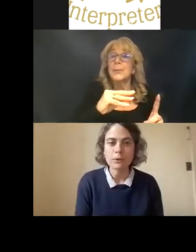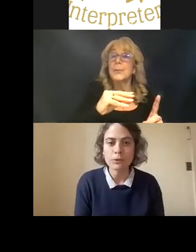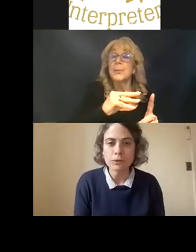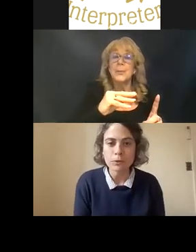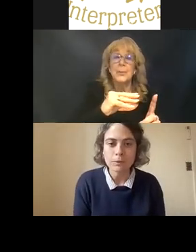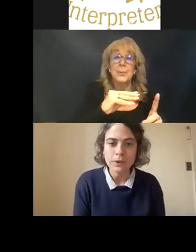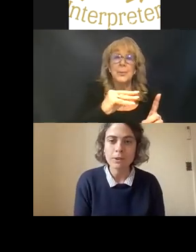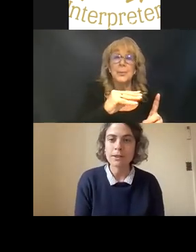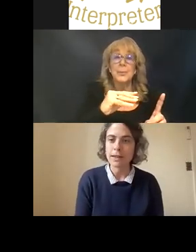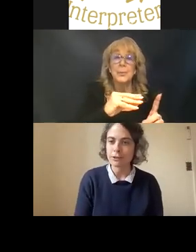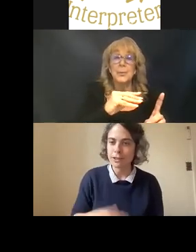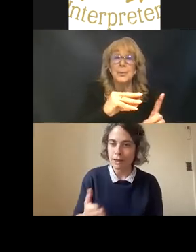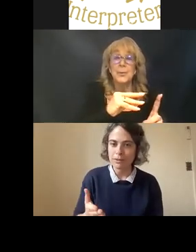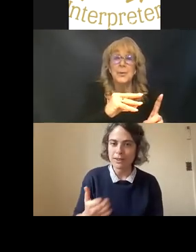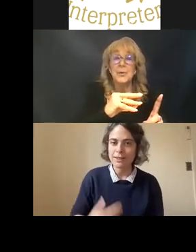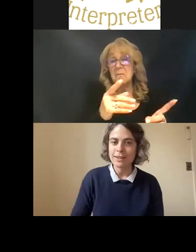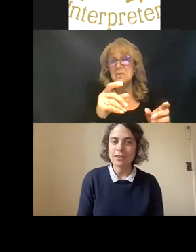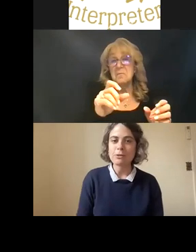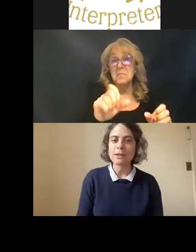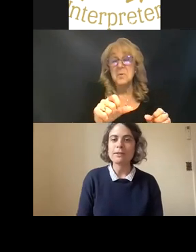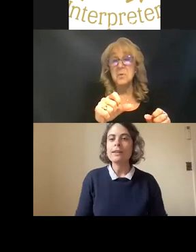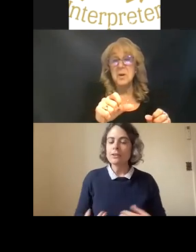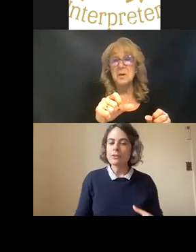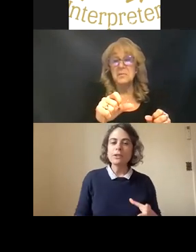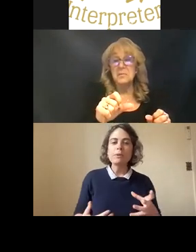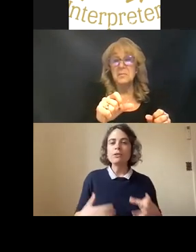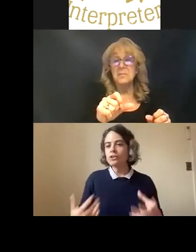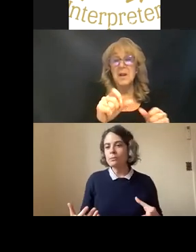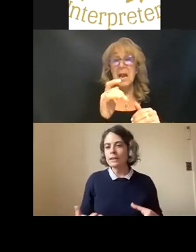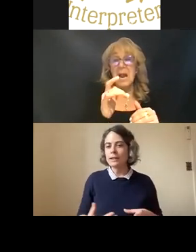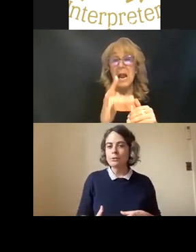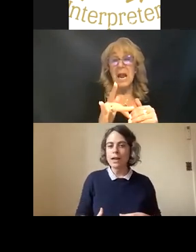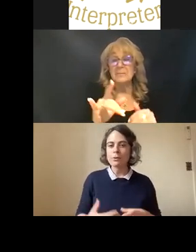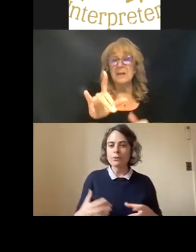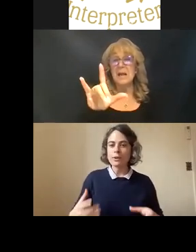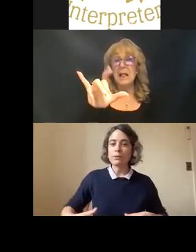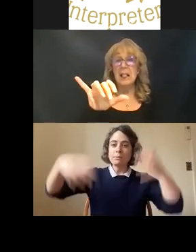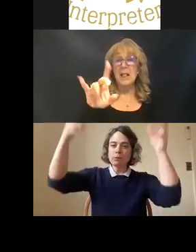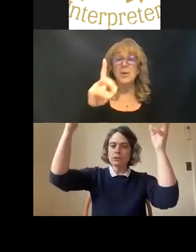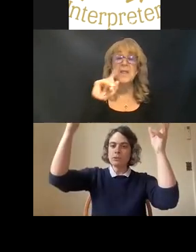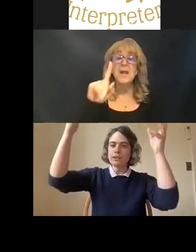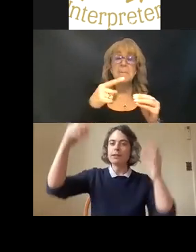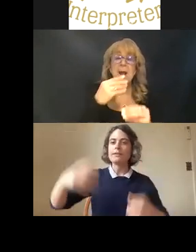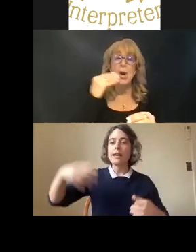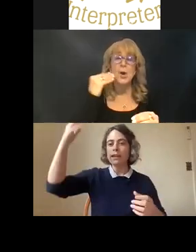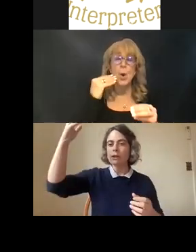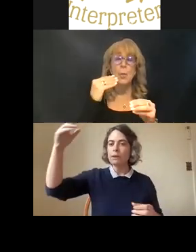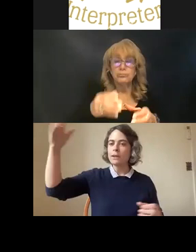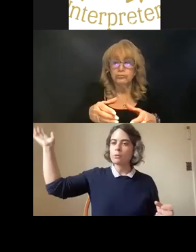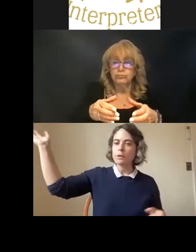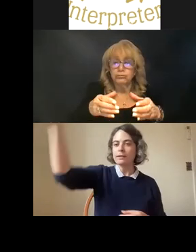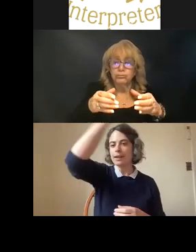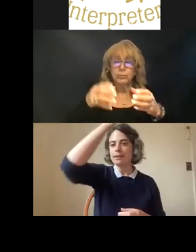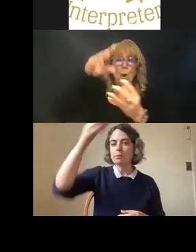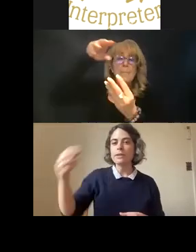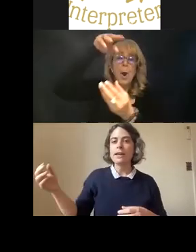the straw. And we can actually empty the liquid. So think about a chimney in your house. The tip of the chimney is high up in